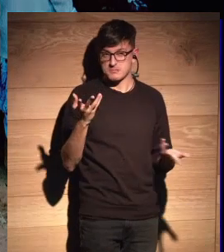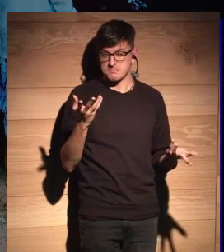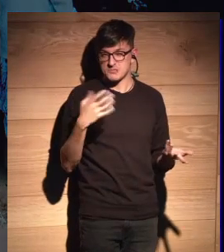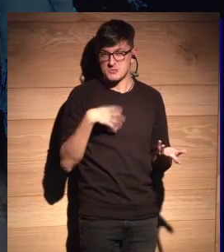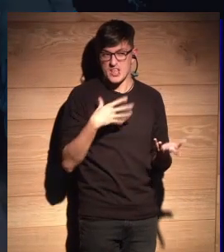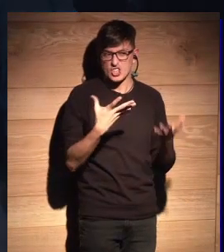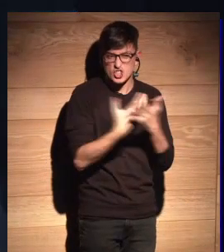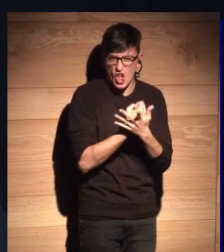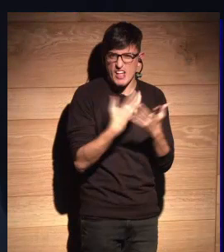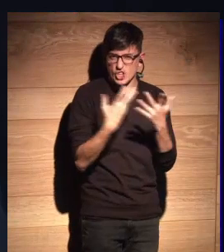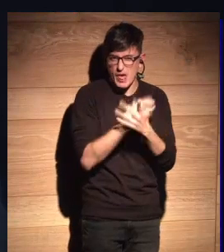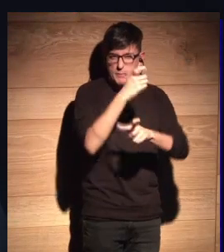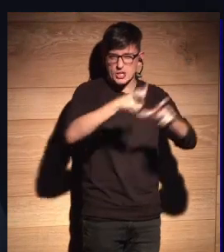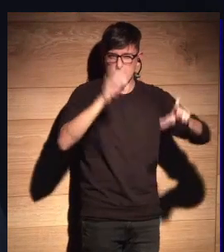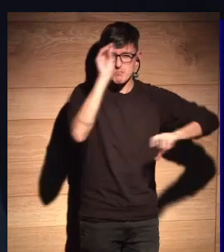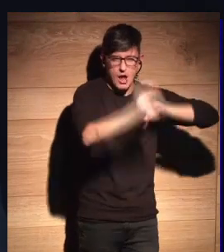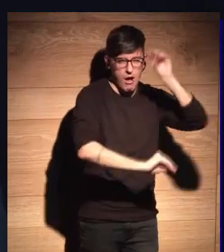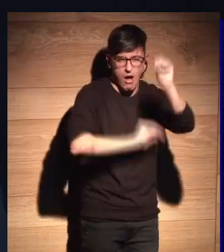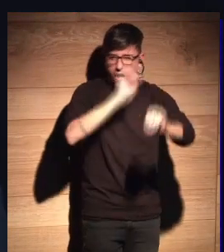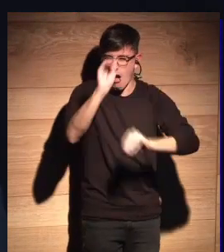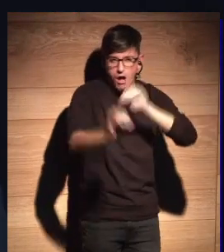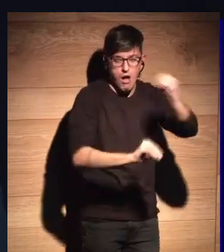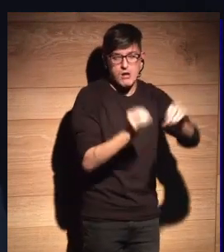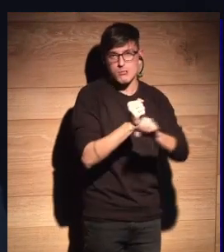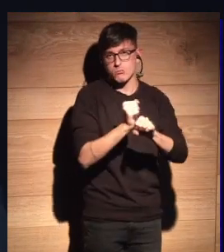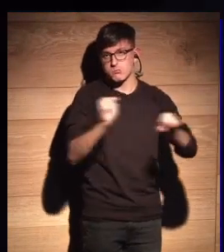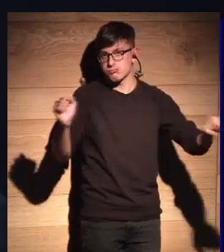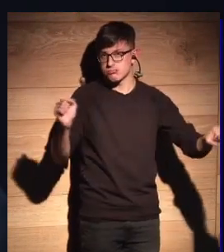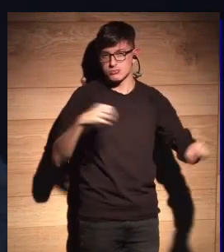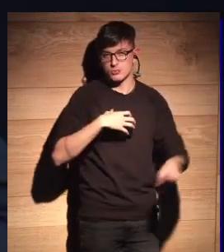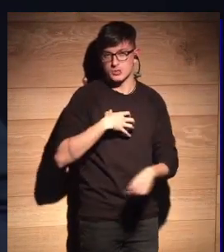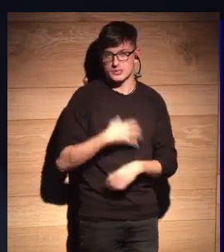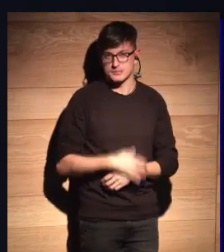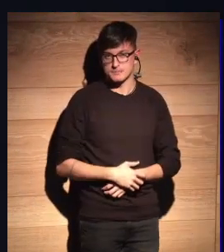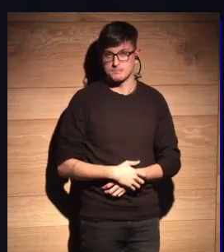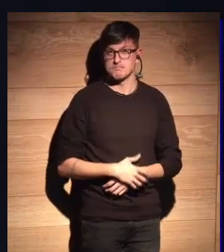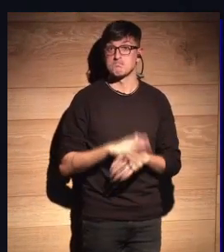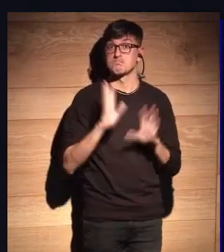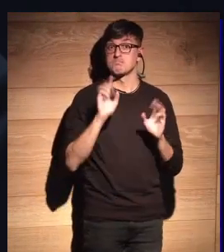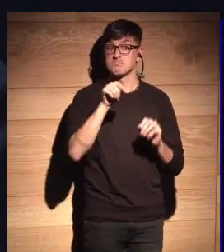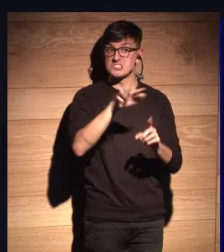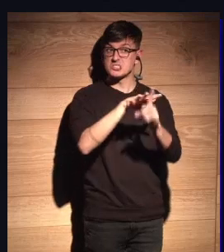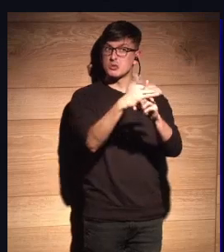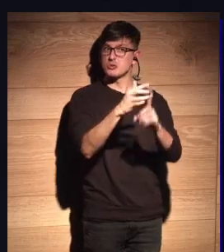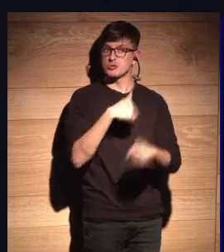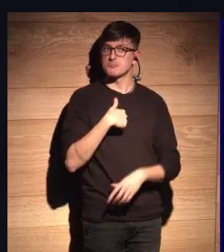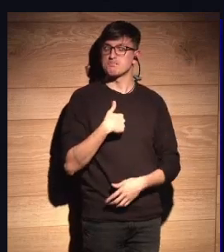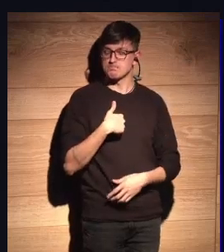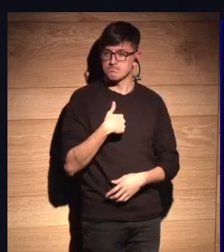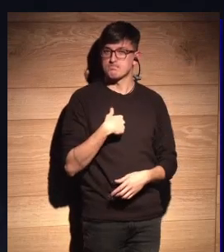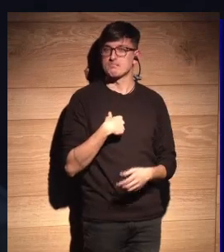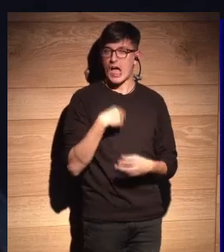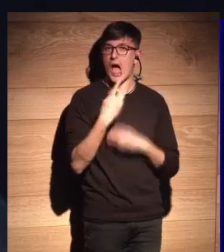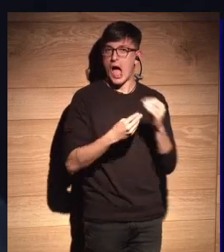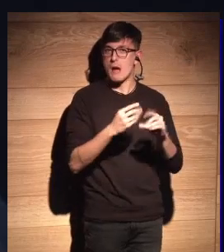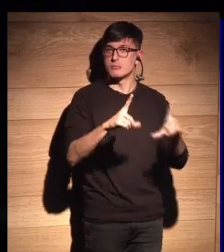the picture for, it's just, So, but I just decided that... So, but they were standing like this,